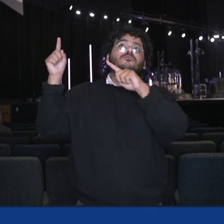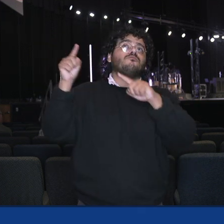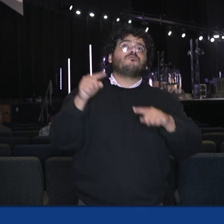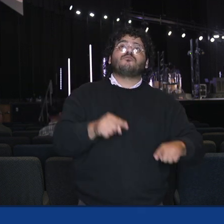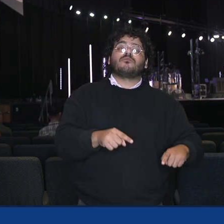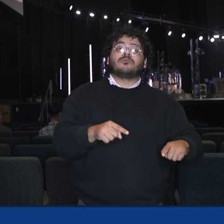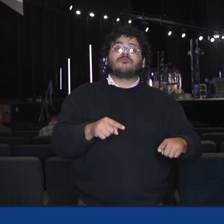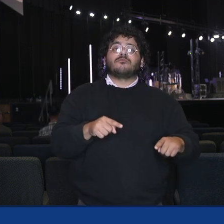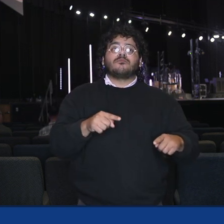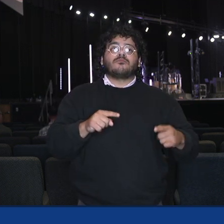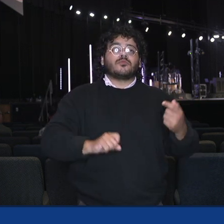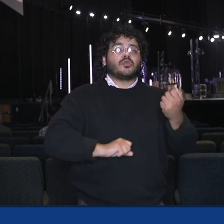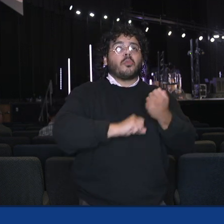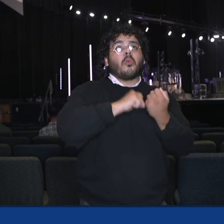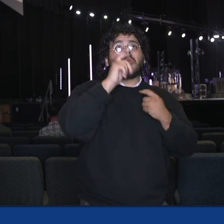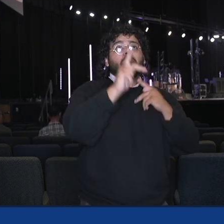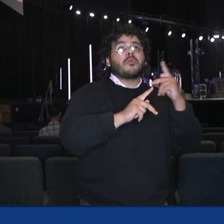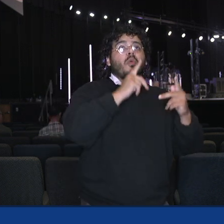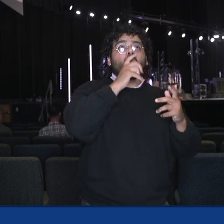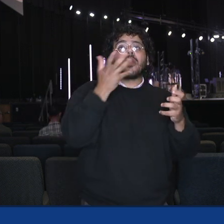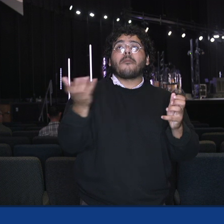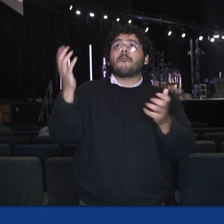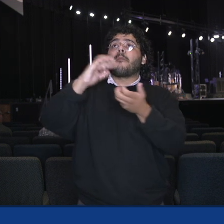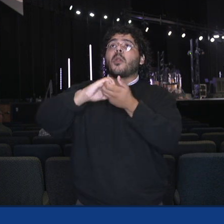you to bring healing.